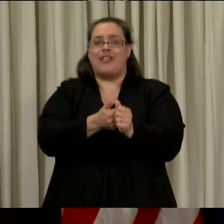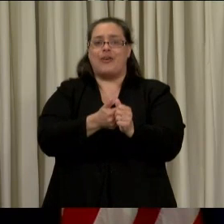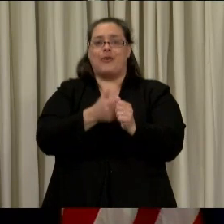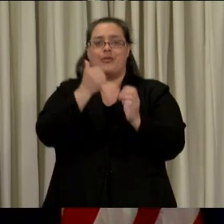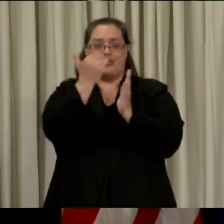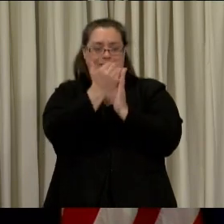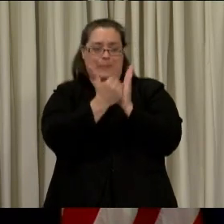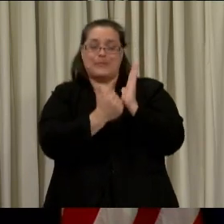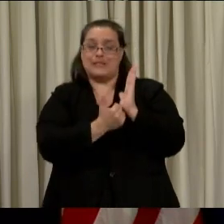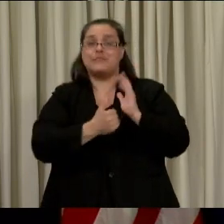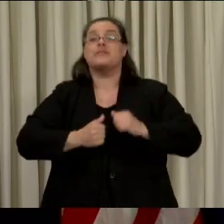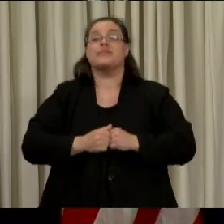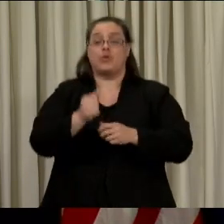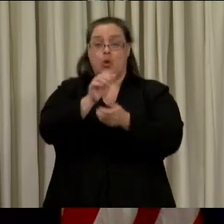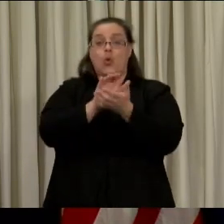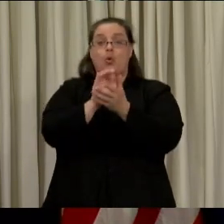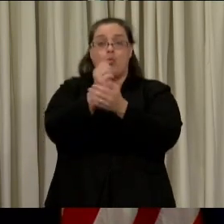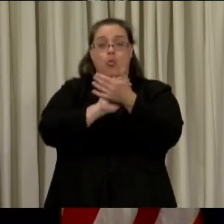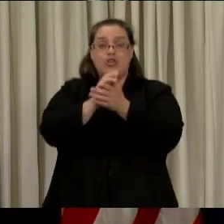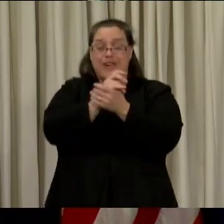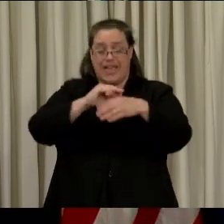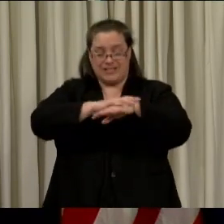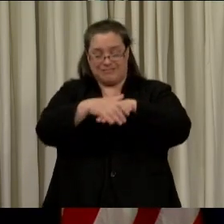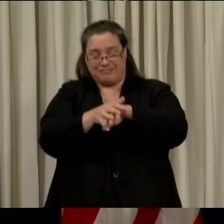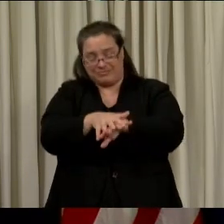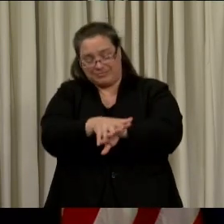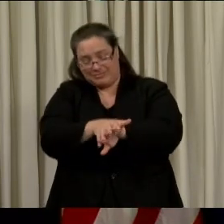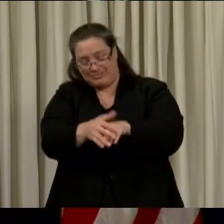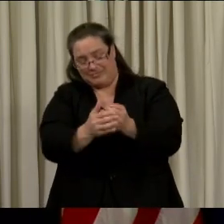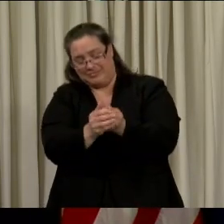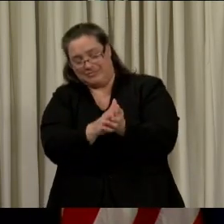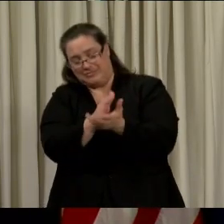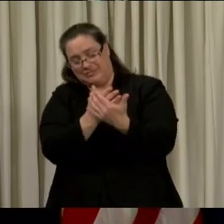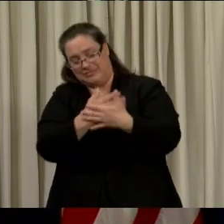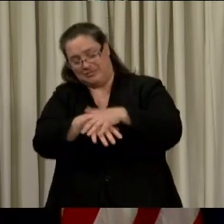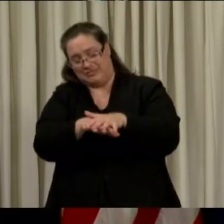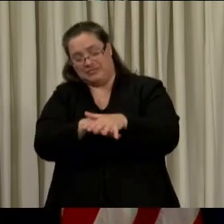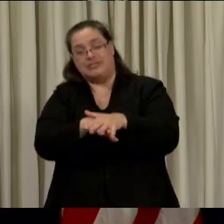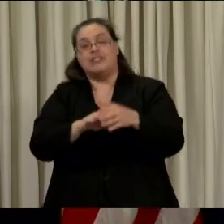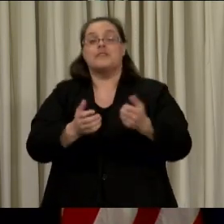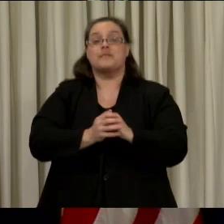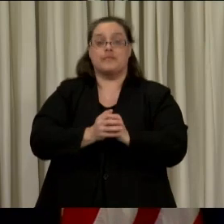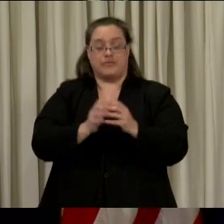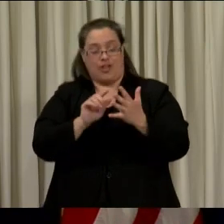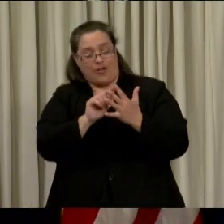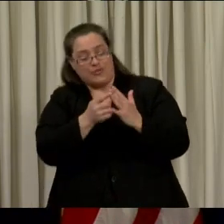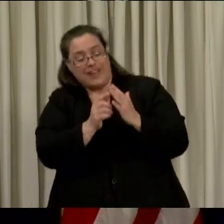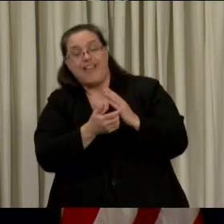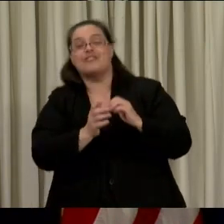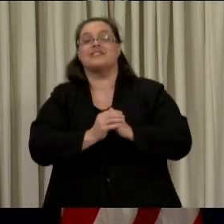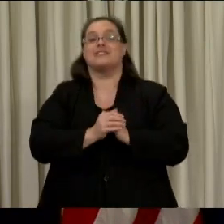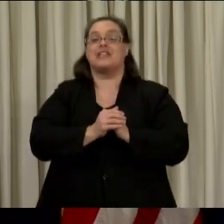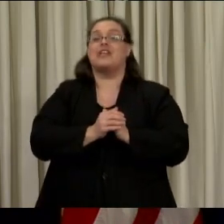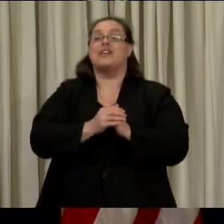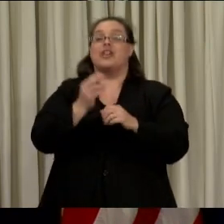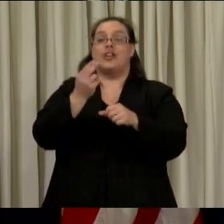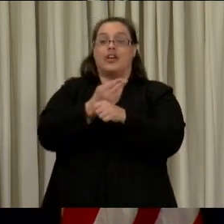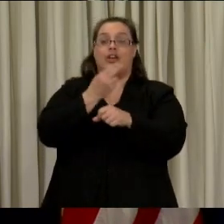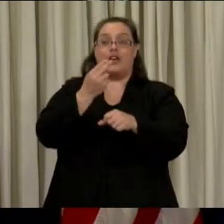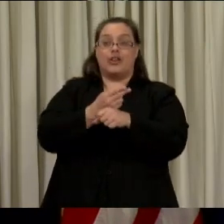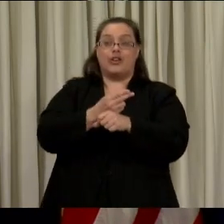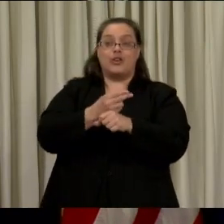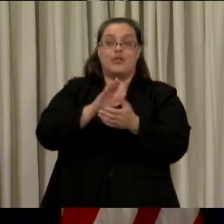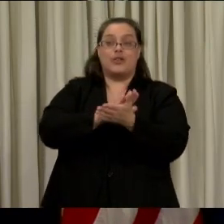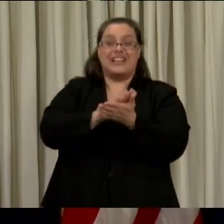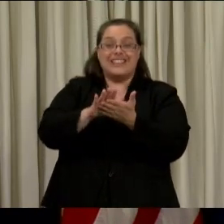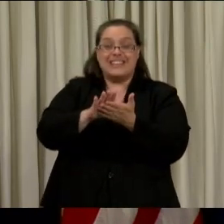seconds, including the backs of your hands and under your nails. Clean commonly used surfaces often. Cough or sneeze into